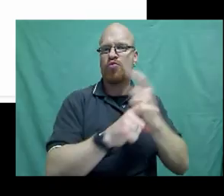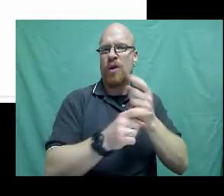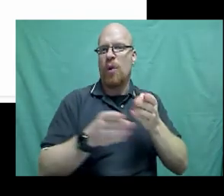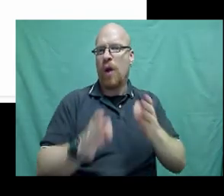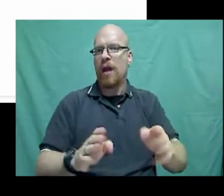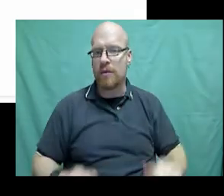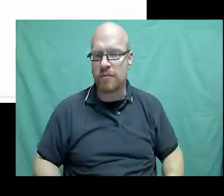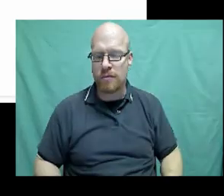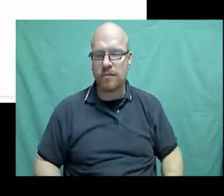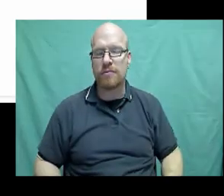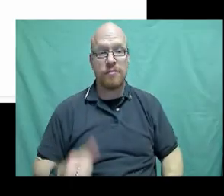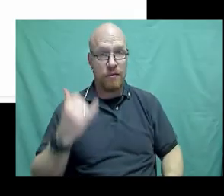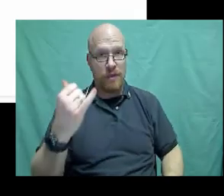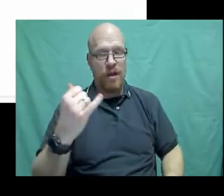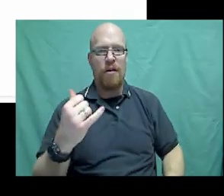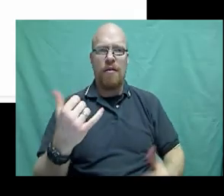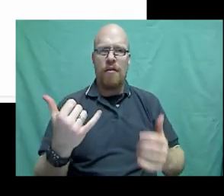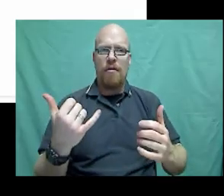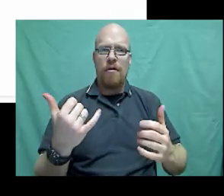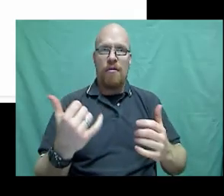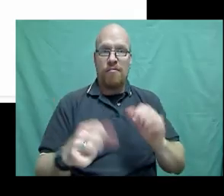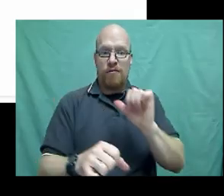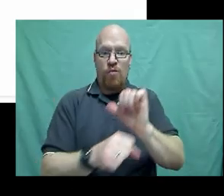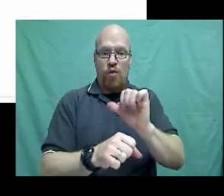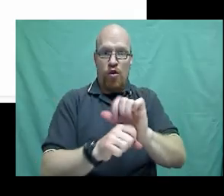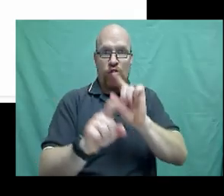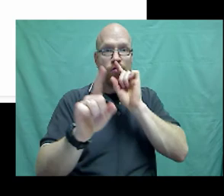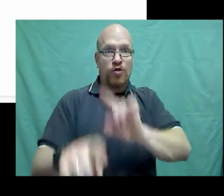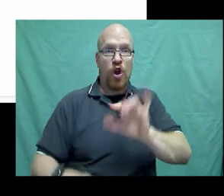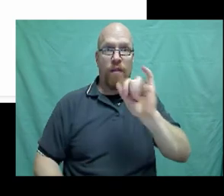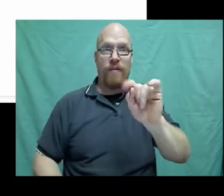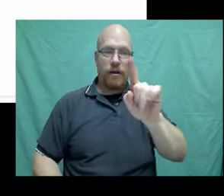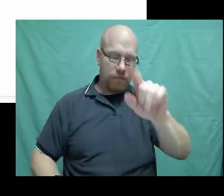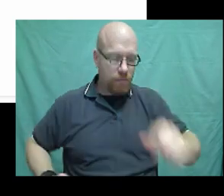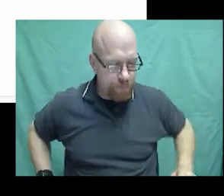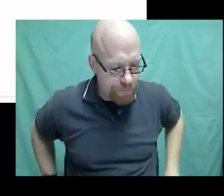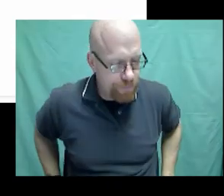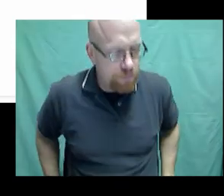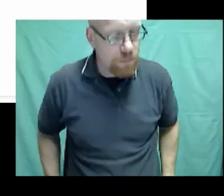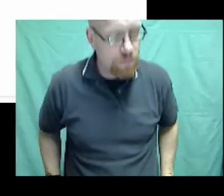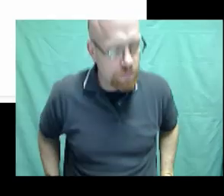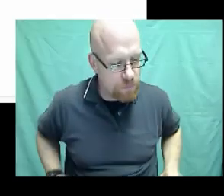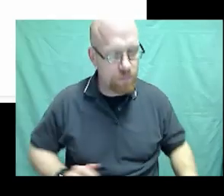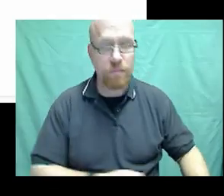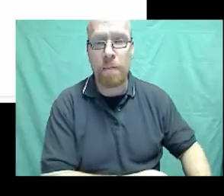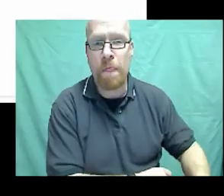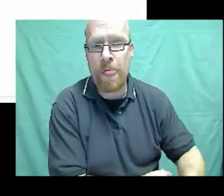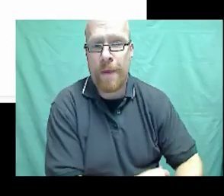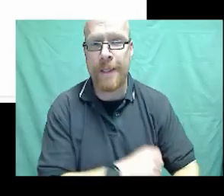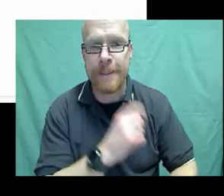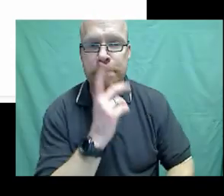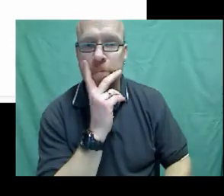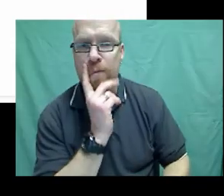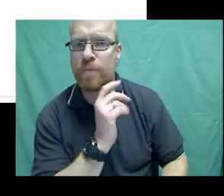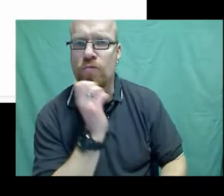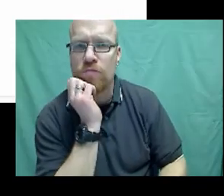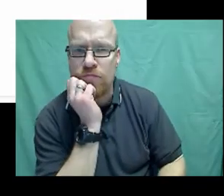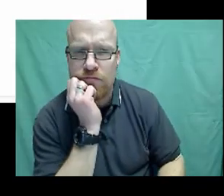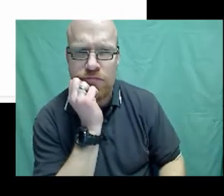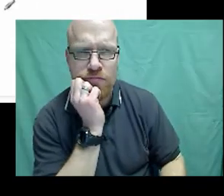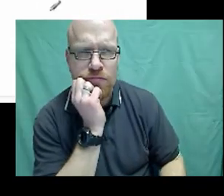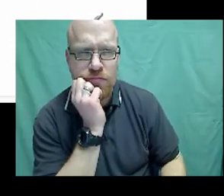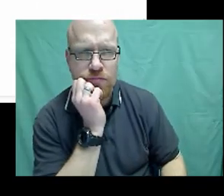to make sure I don't make any many mistakes. And now we're going to work to solve it.